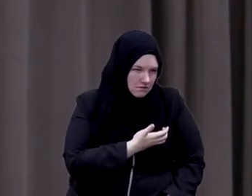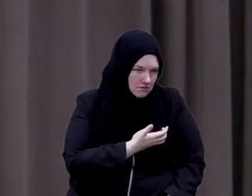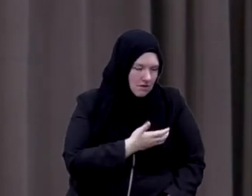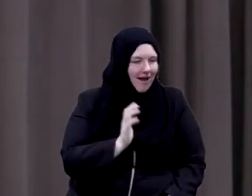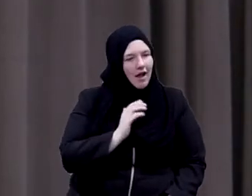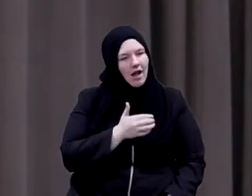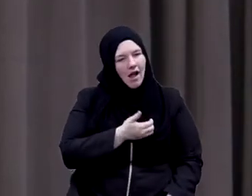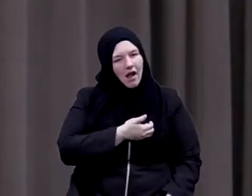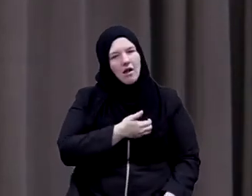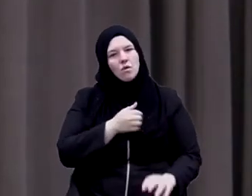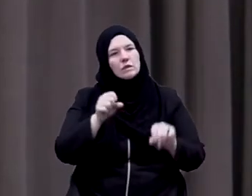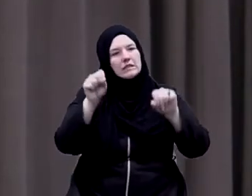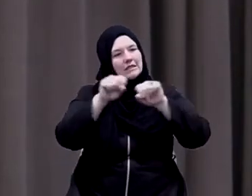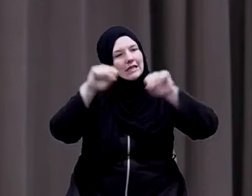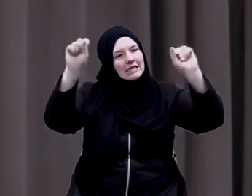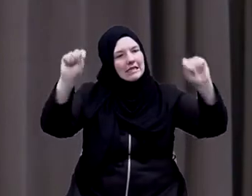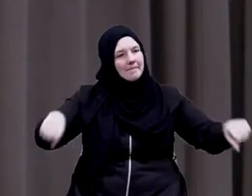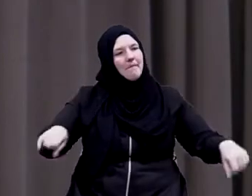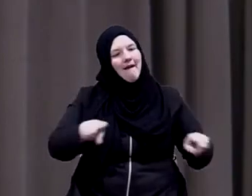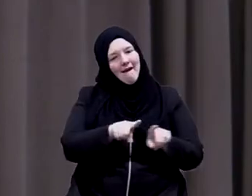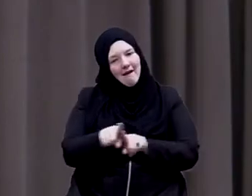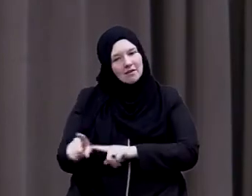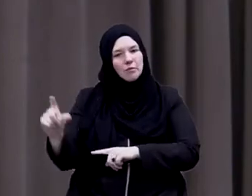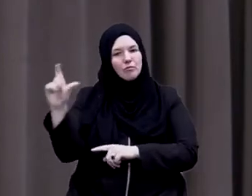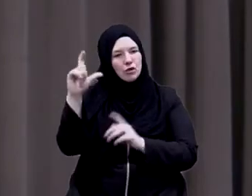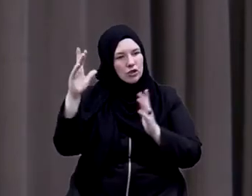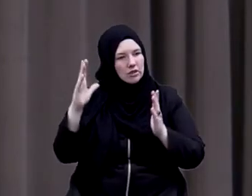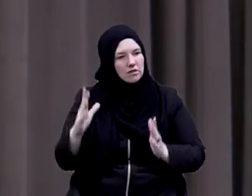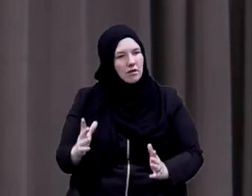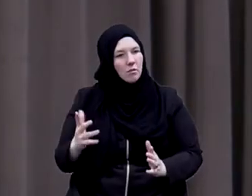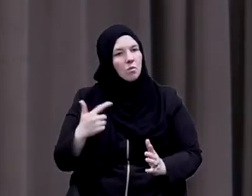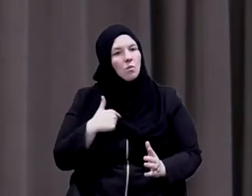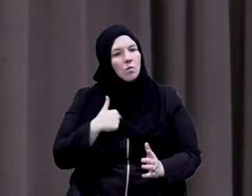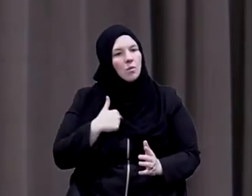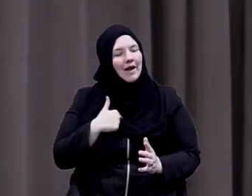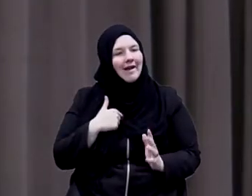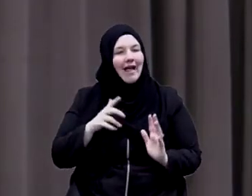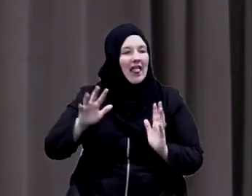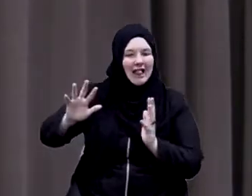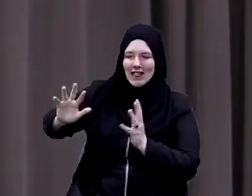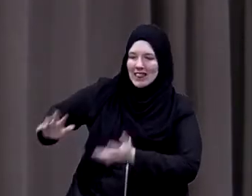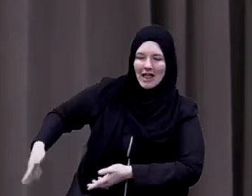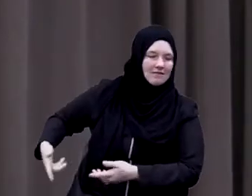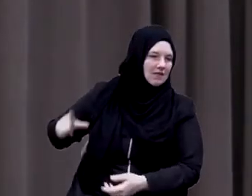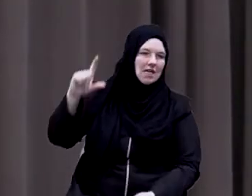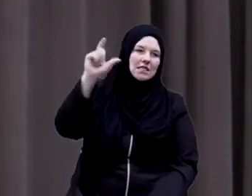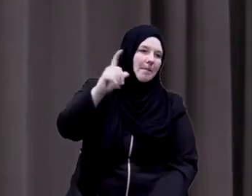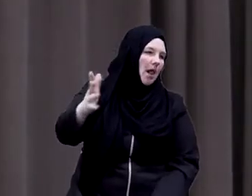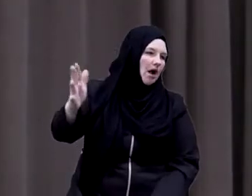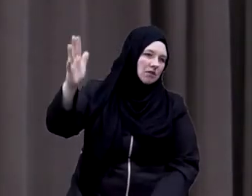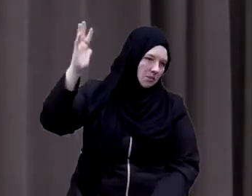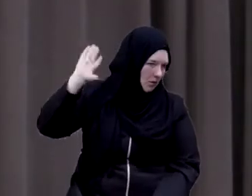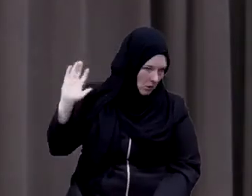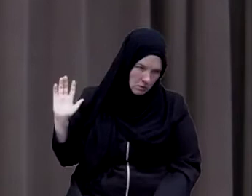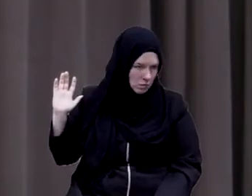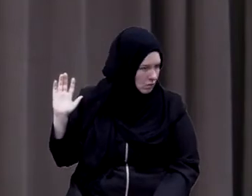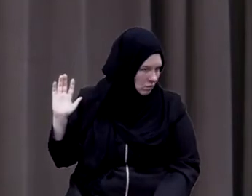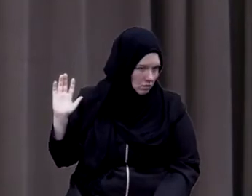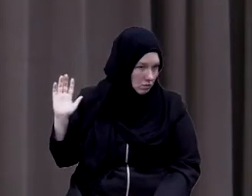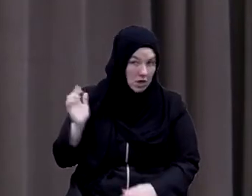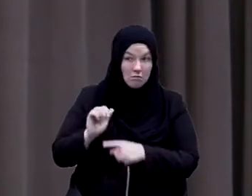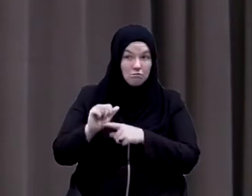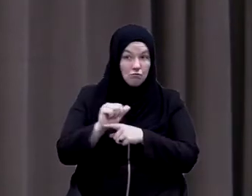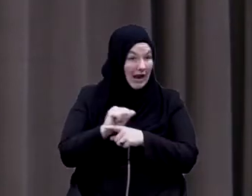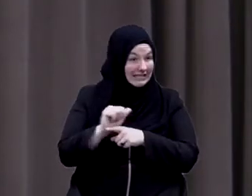been broken. As Muslims, we left Islam long time ago. As far as